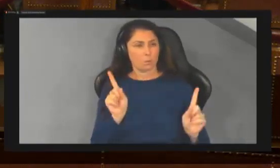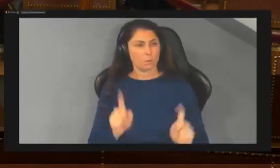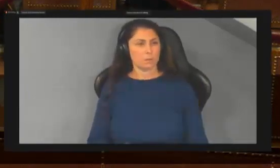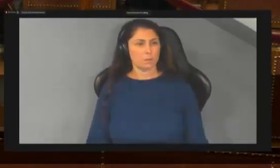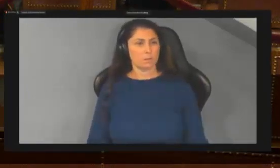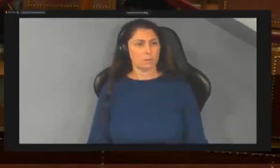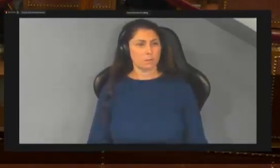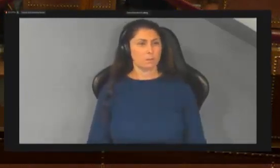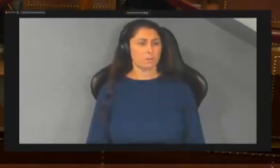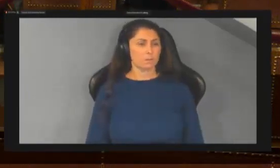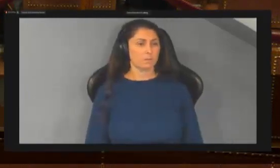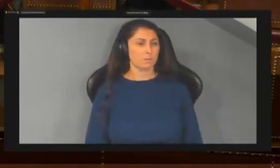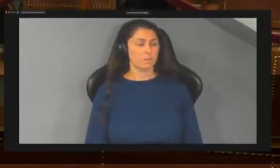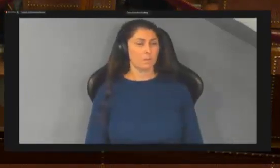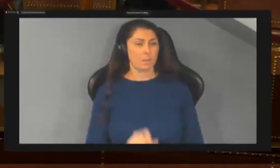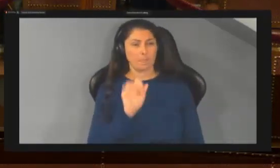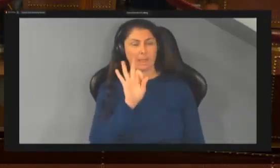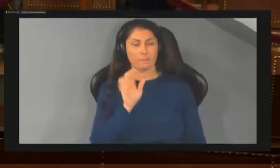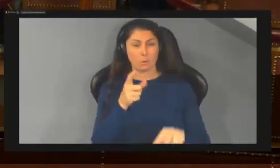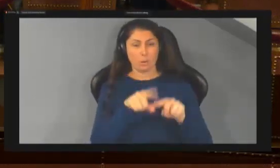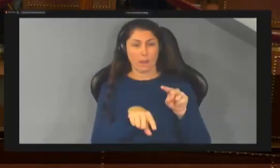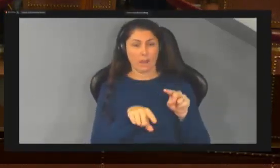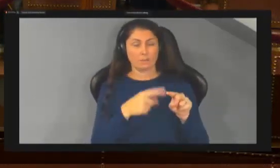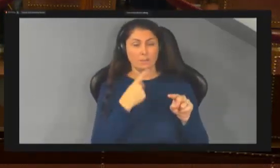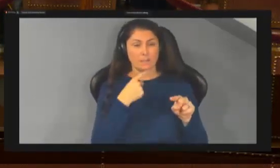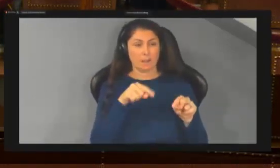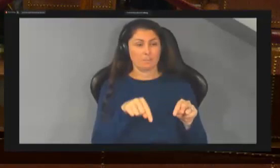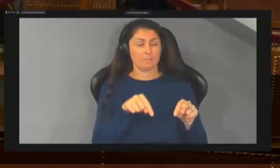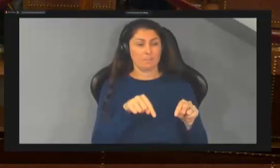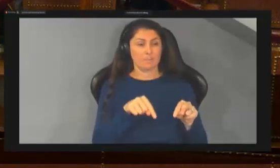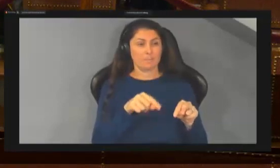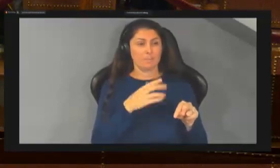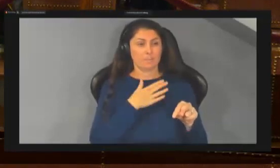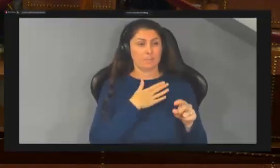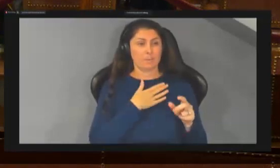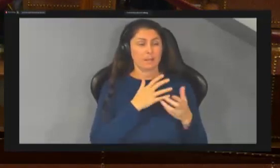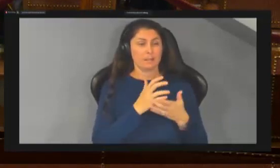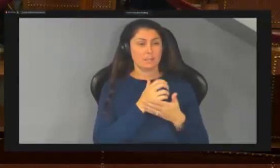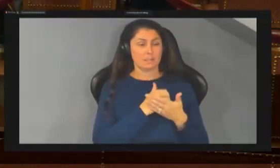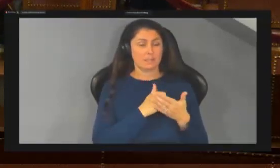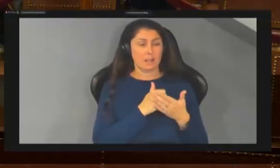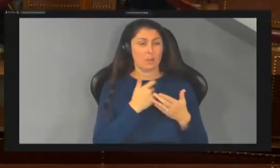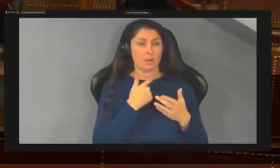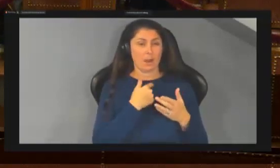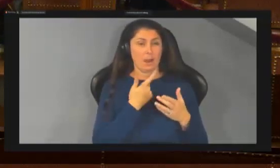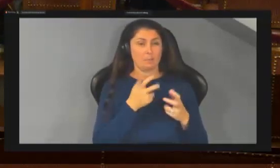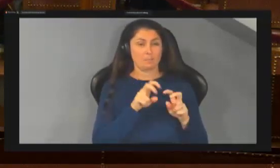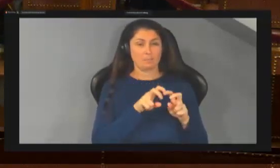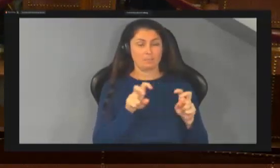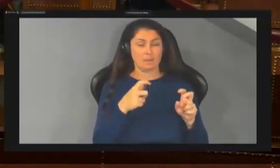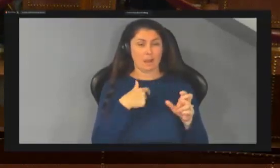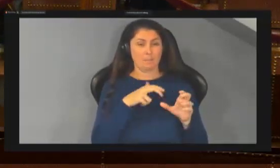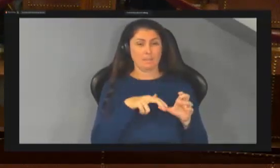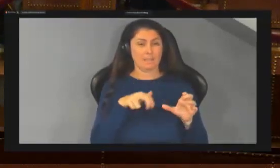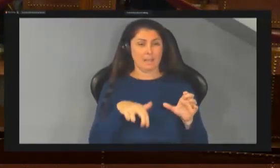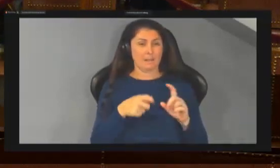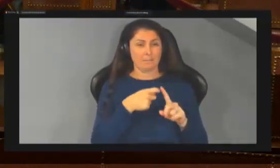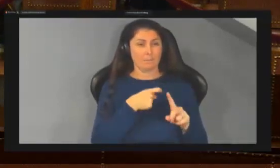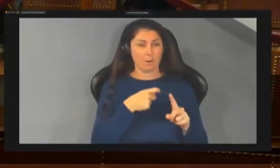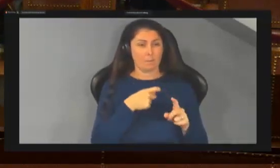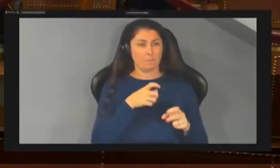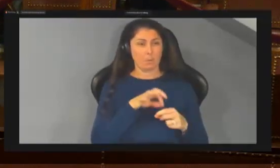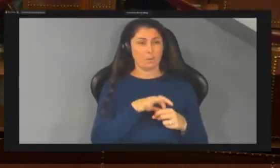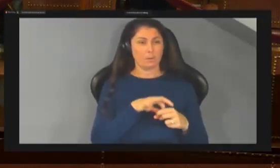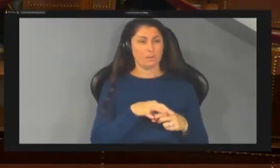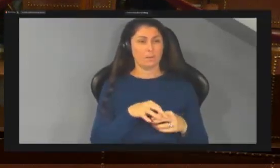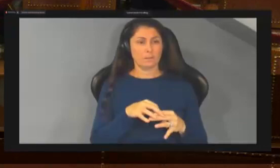If you can't vote, just say, this is my salary of a sitting position, and I'm abstaining from voting. Thank you.